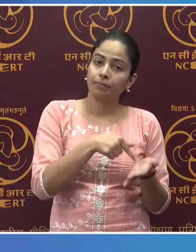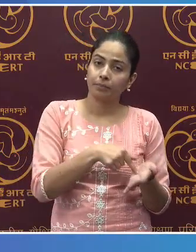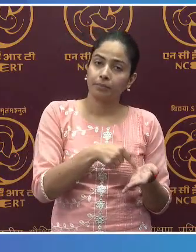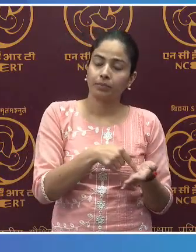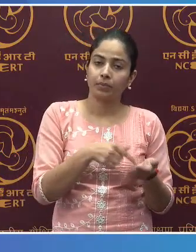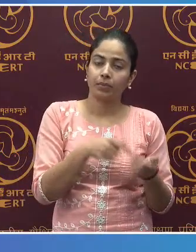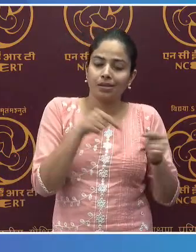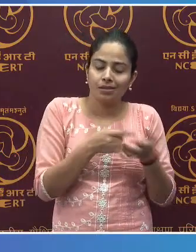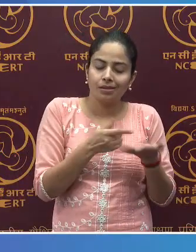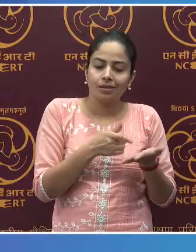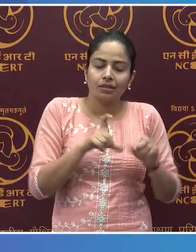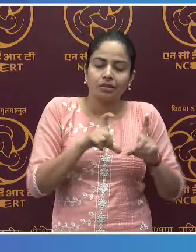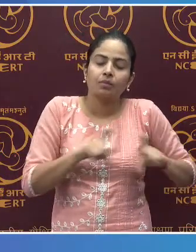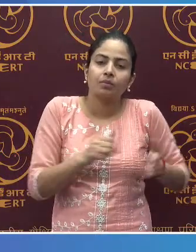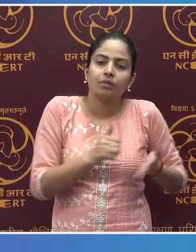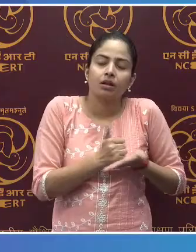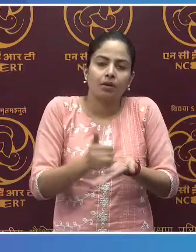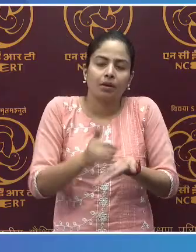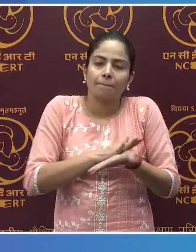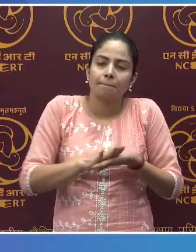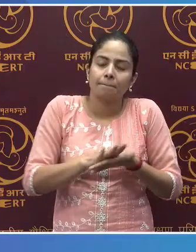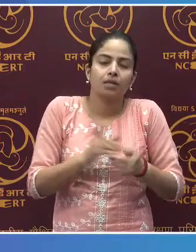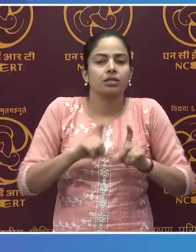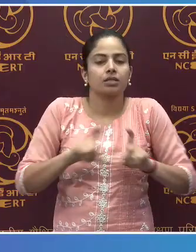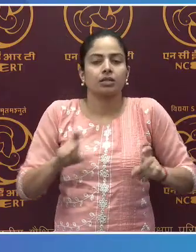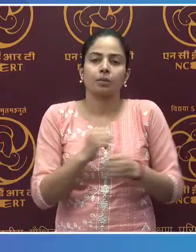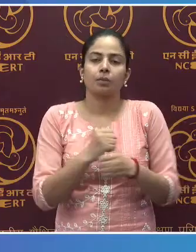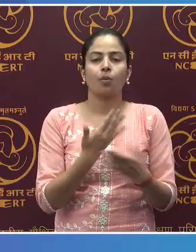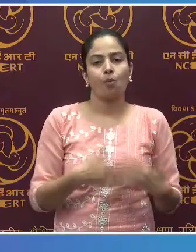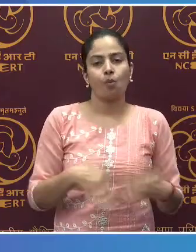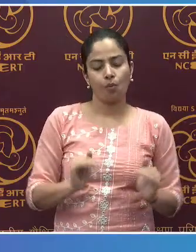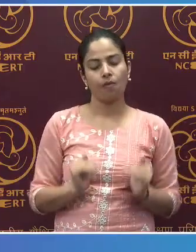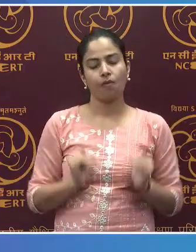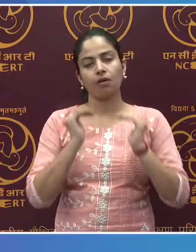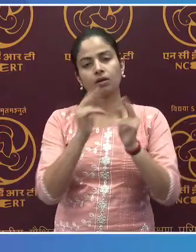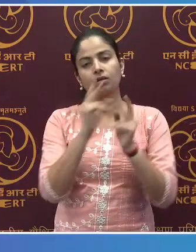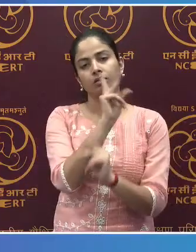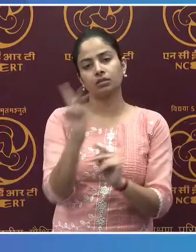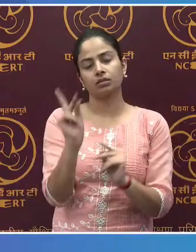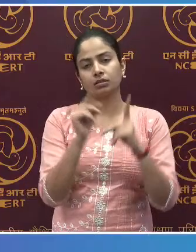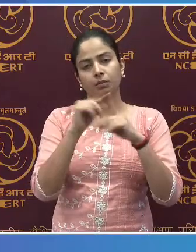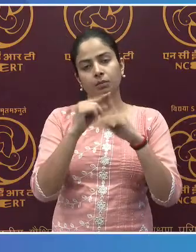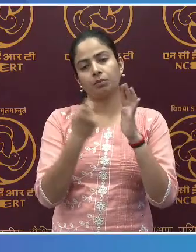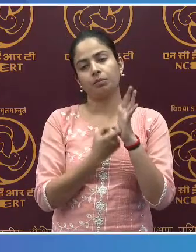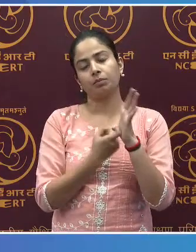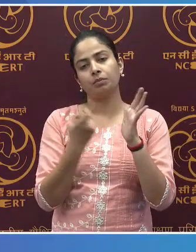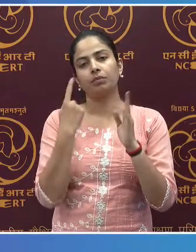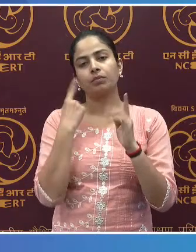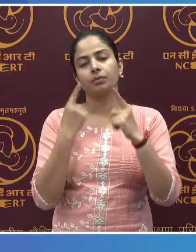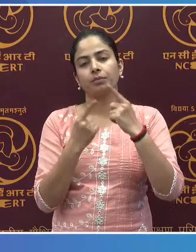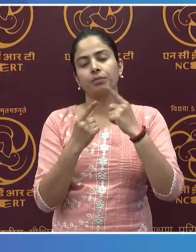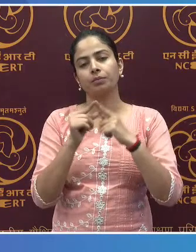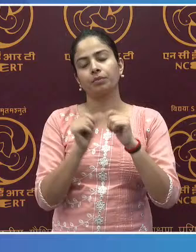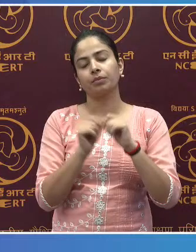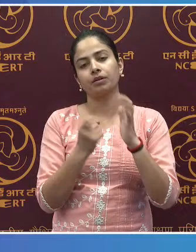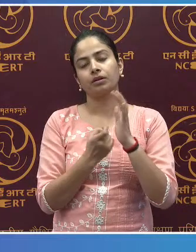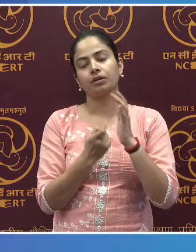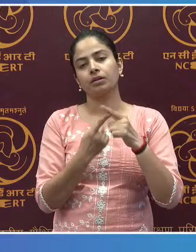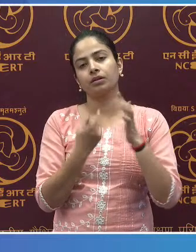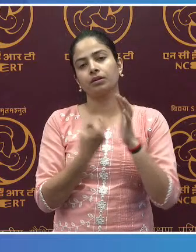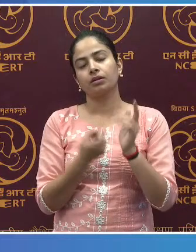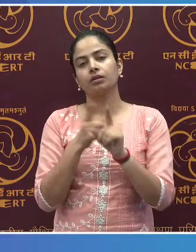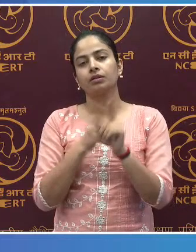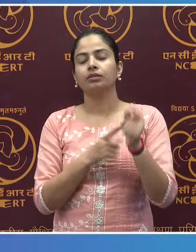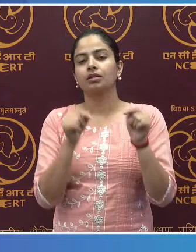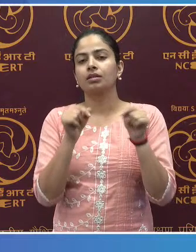really helpful in order to form the foundation of the learner. Thereafter, the preparatory stage comes. This is the 3-year school setting, and